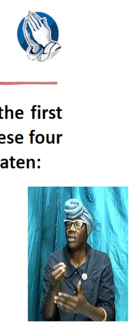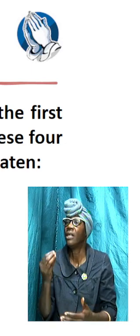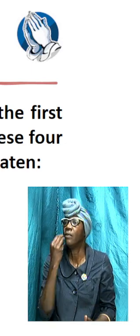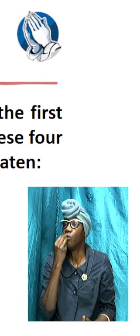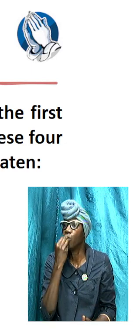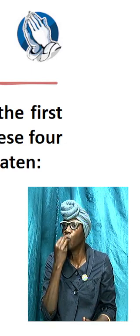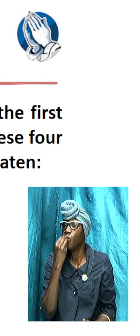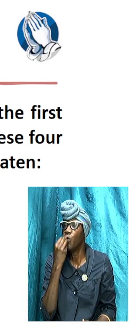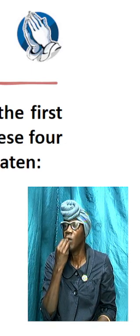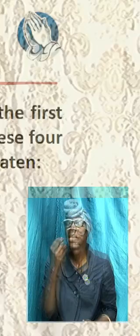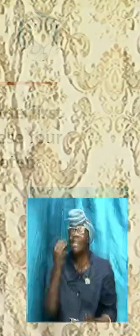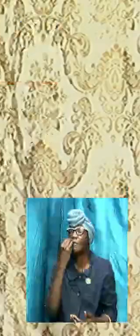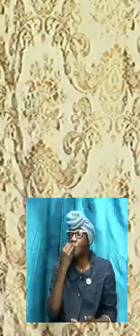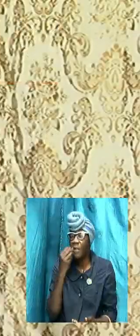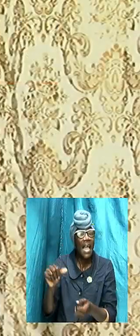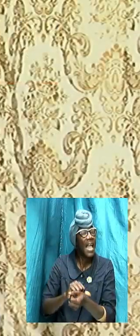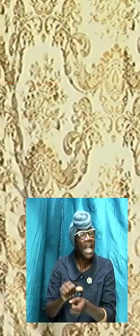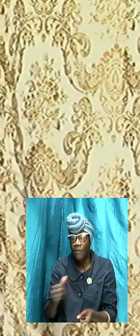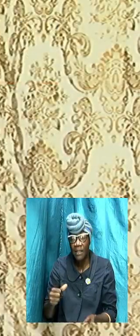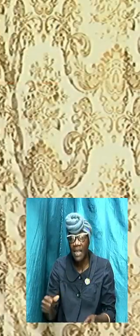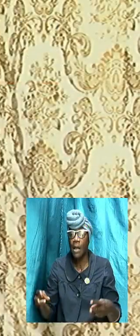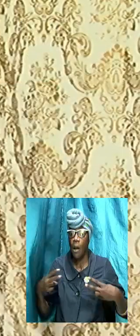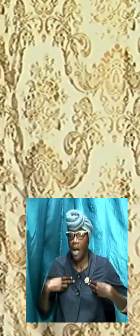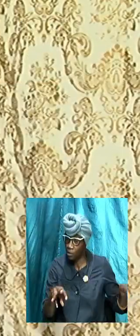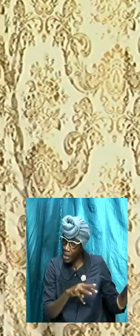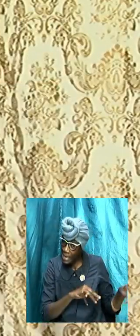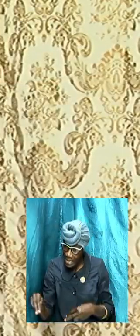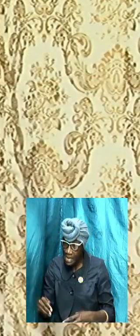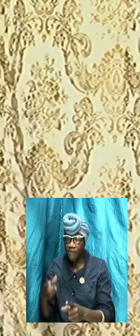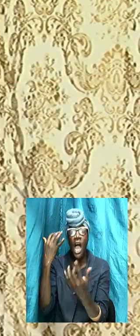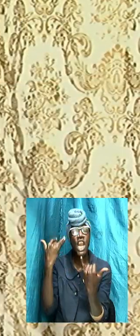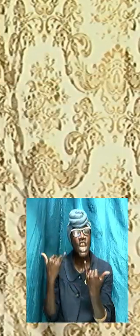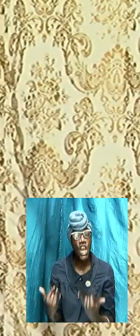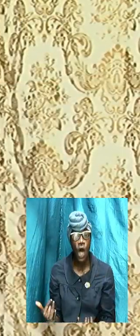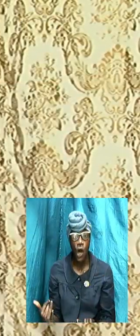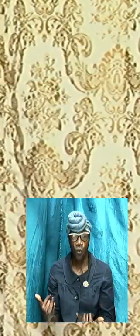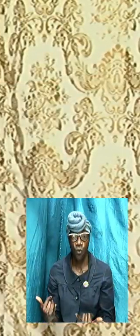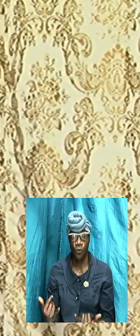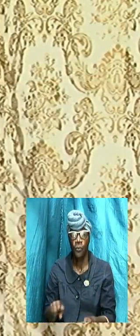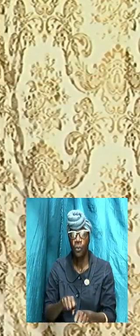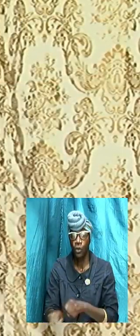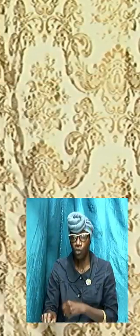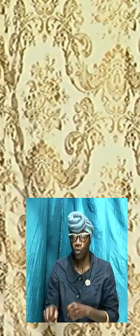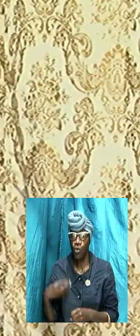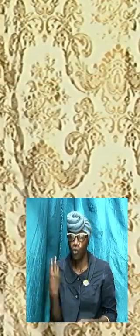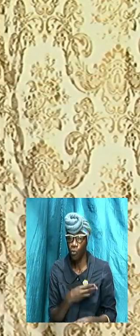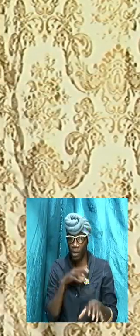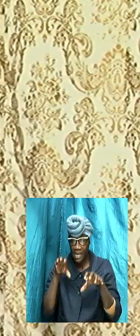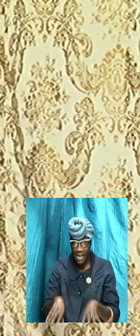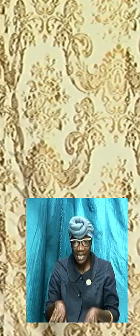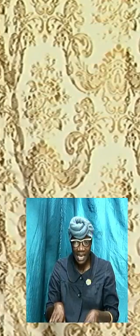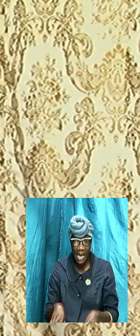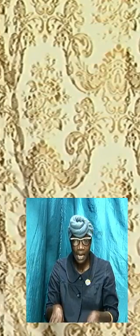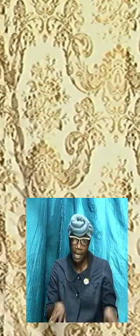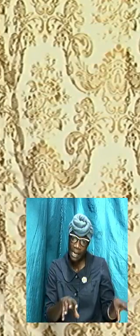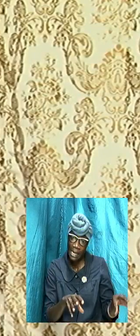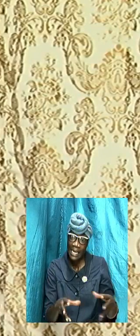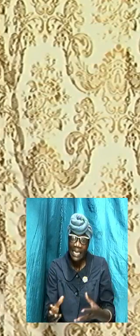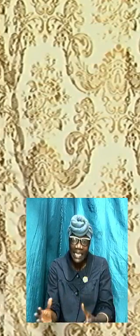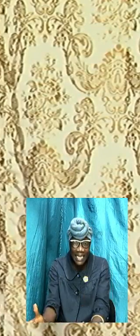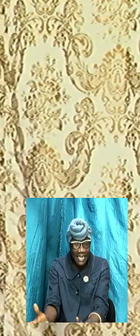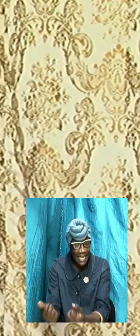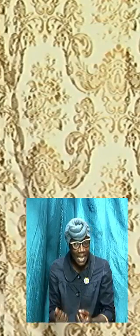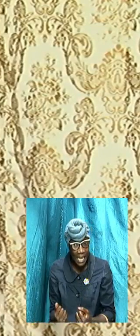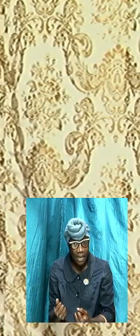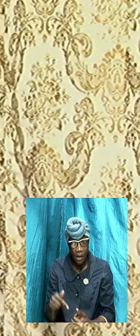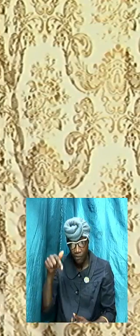what? We're going to leave and we have to do it right away. Amen. So we can deduce, brothers and sisters,